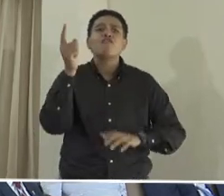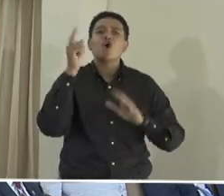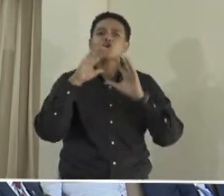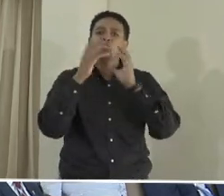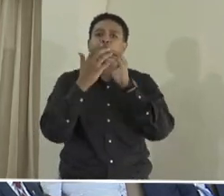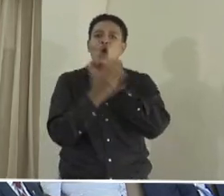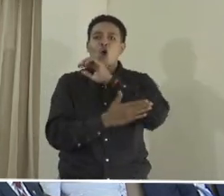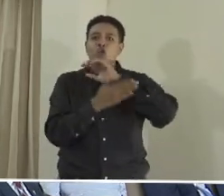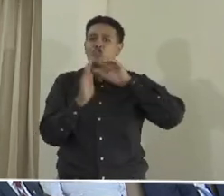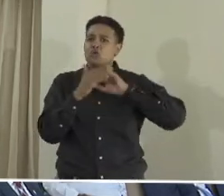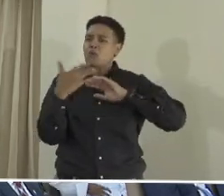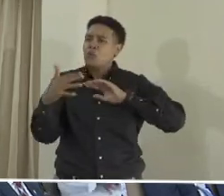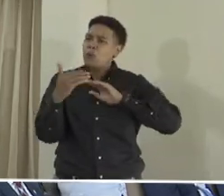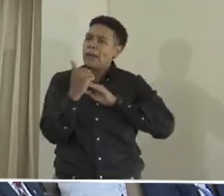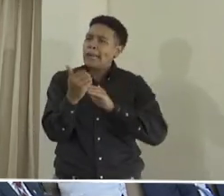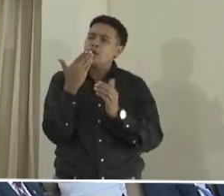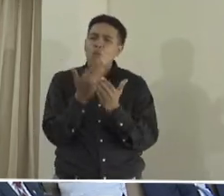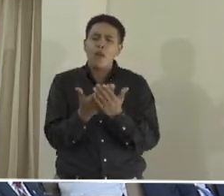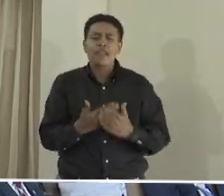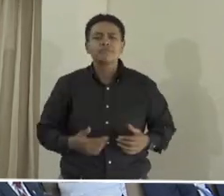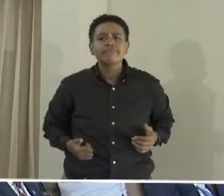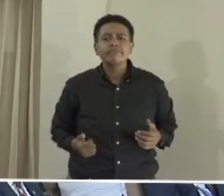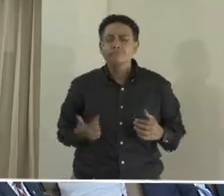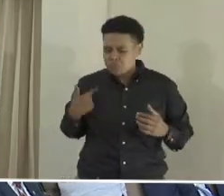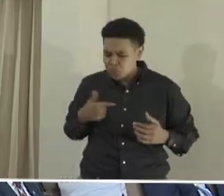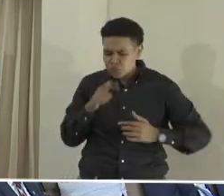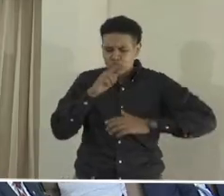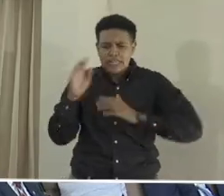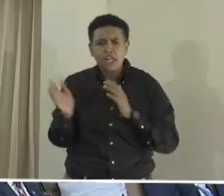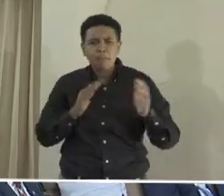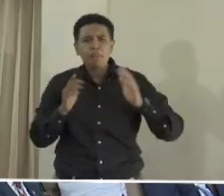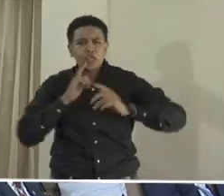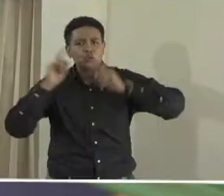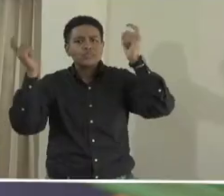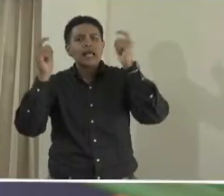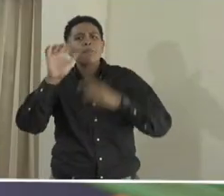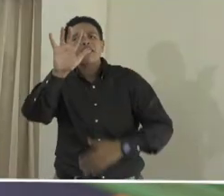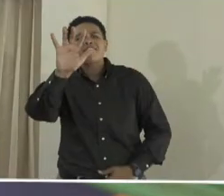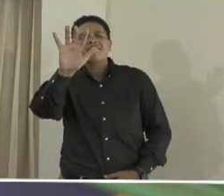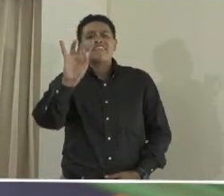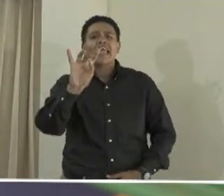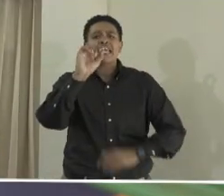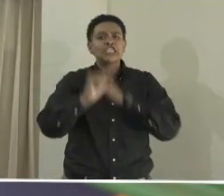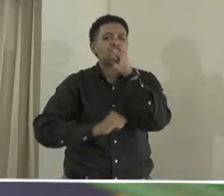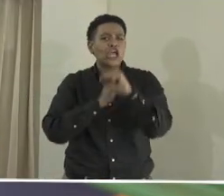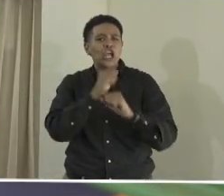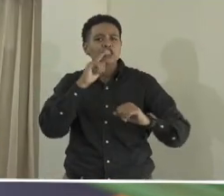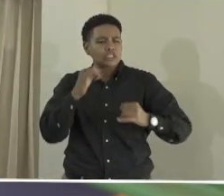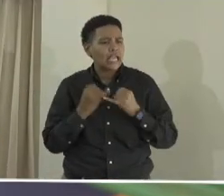Nations. As we prepare to celebrate 58 years of independence,